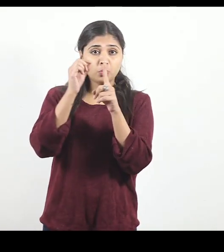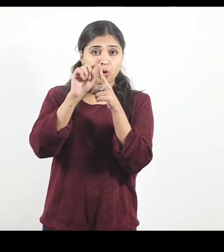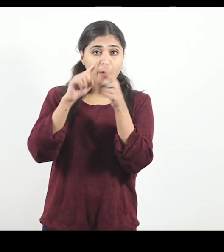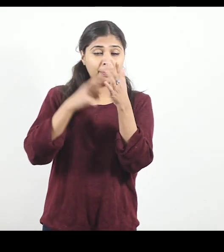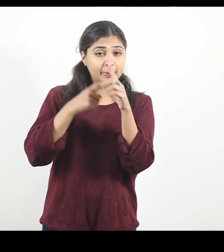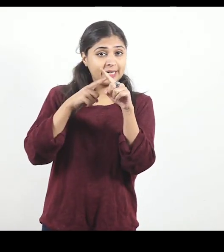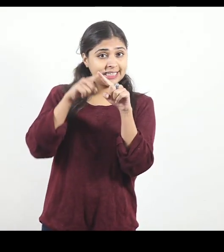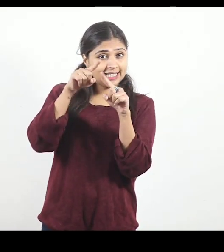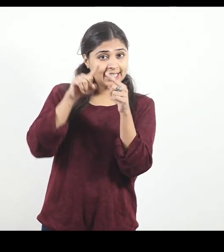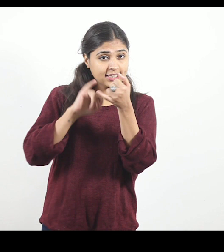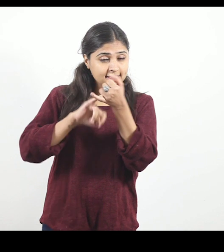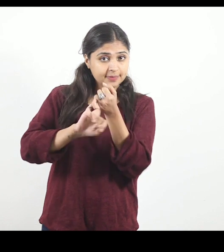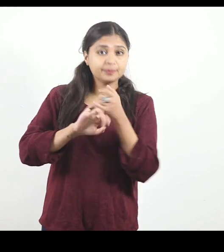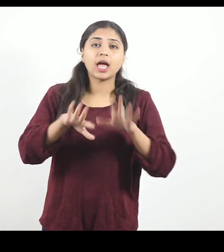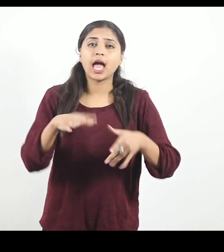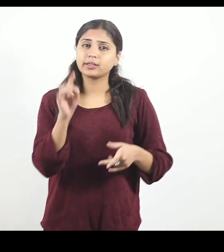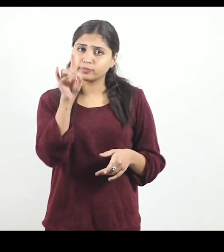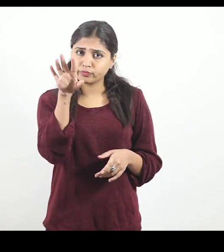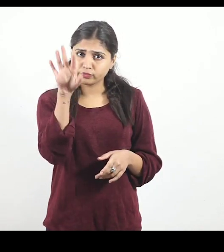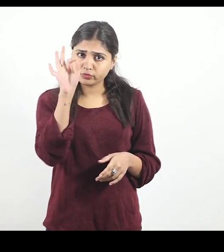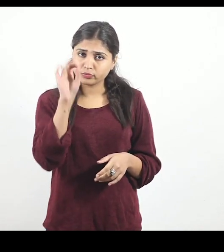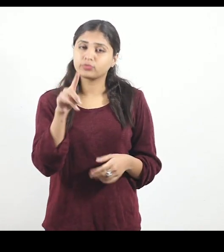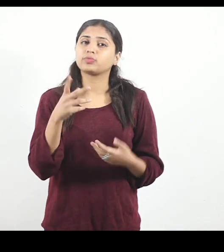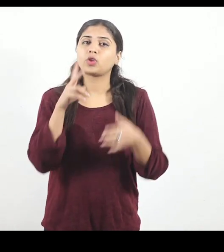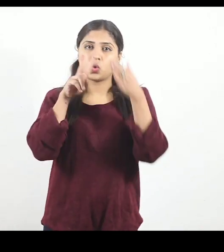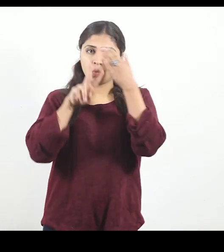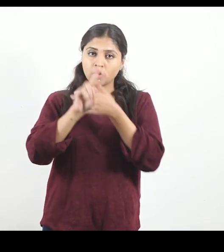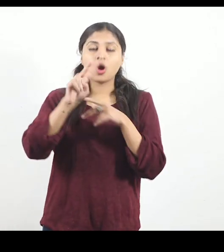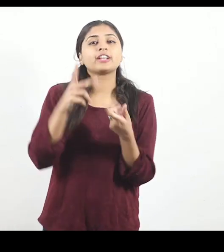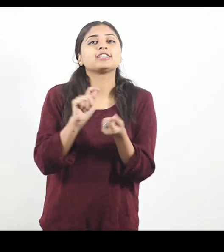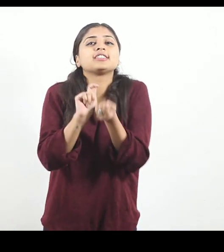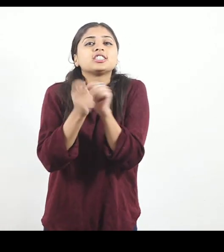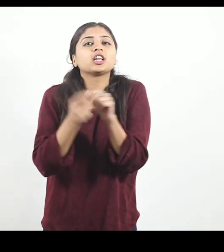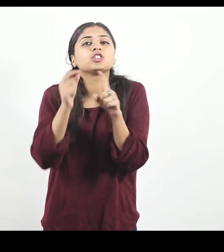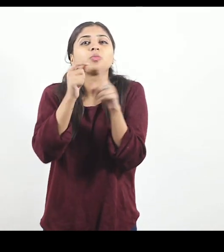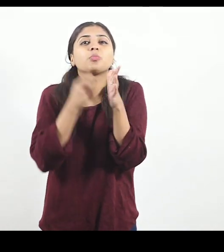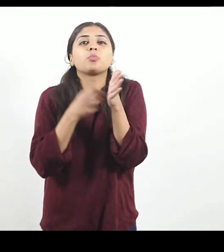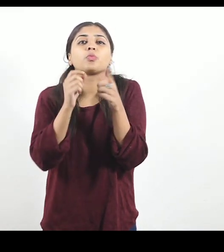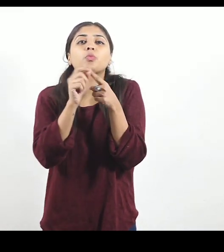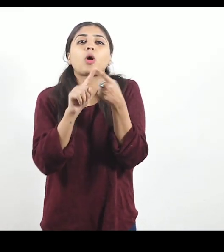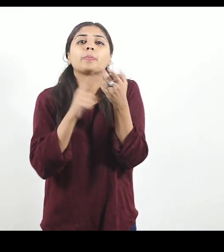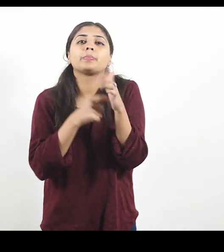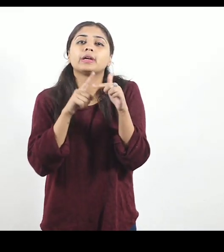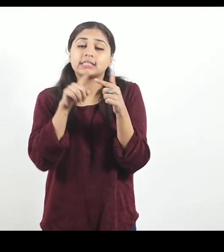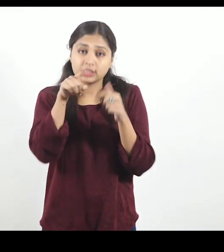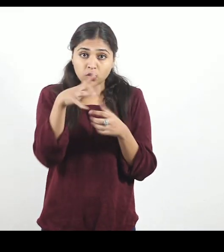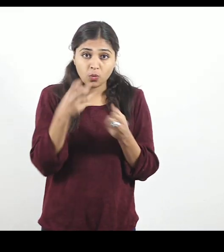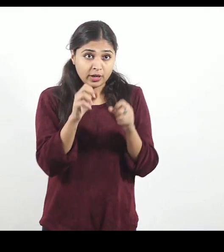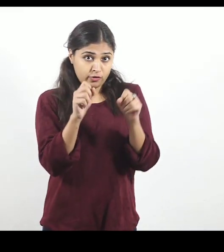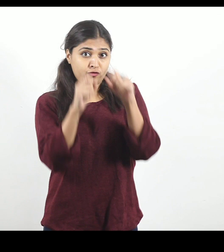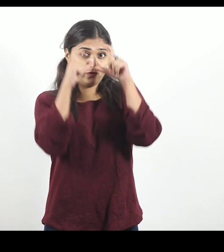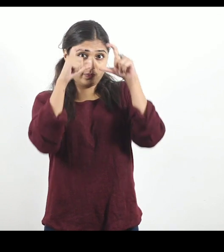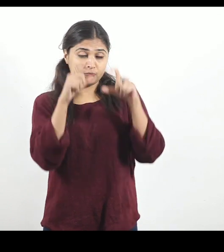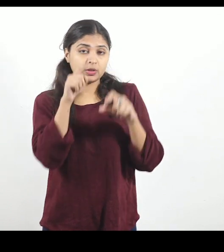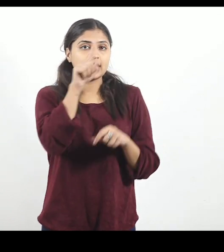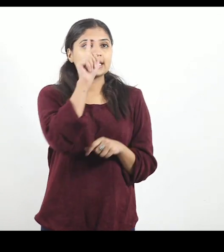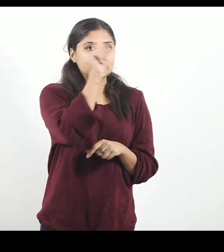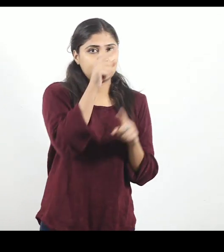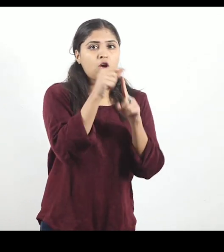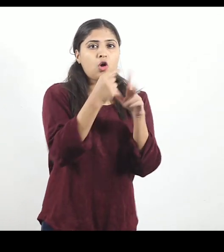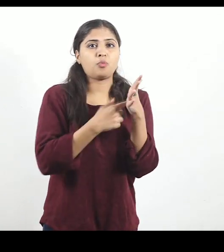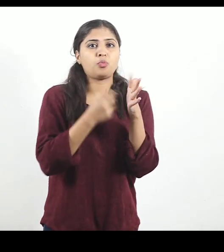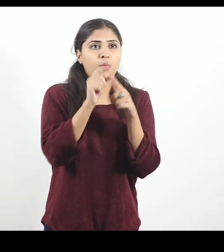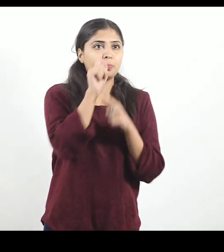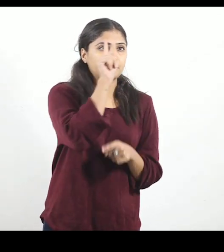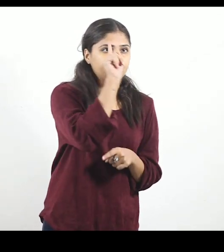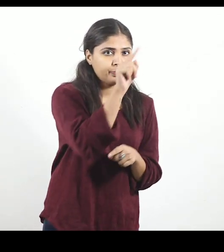Properties. For any element that you select, you can view change its properties. To view the Properties panel, select Properties